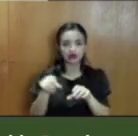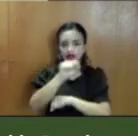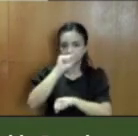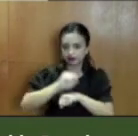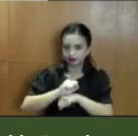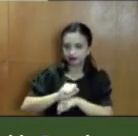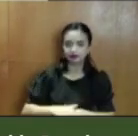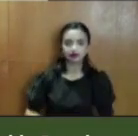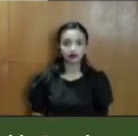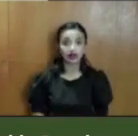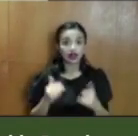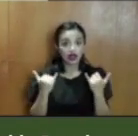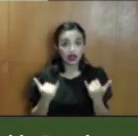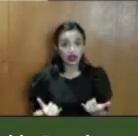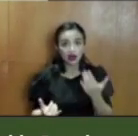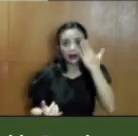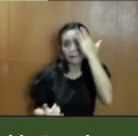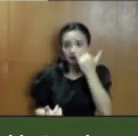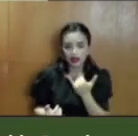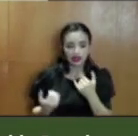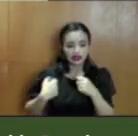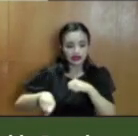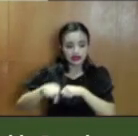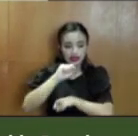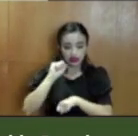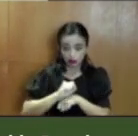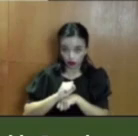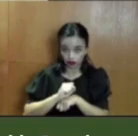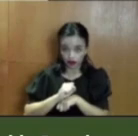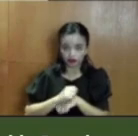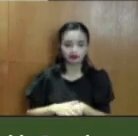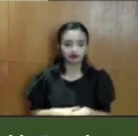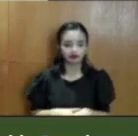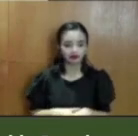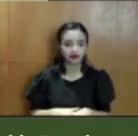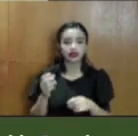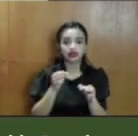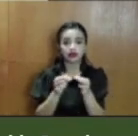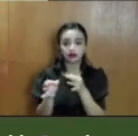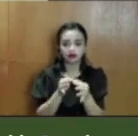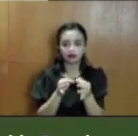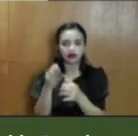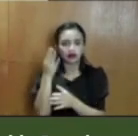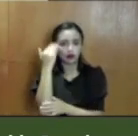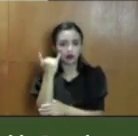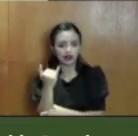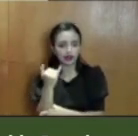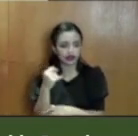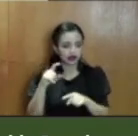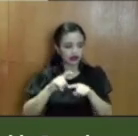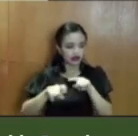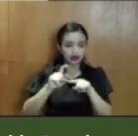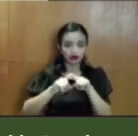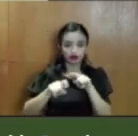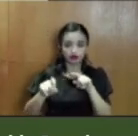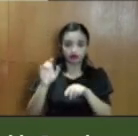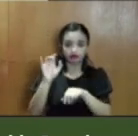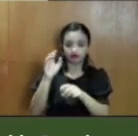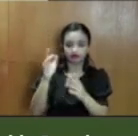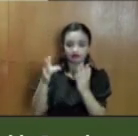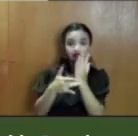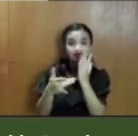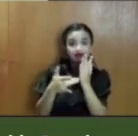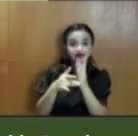Now, why this drop in Singapore? Well, it can be explained by the fact that the electronics industry is now a lesser priority for